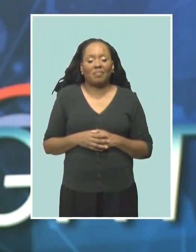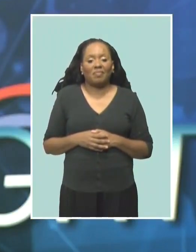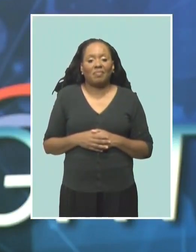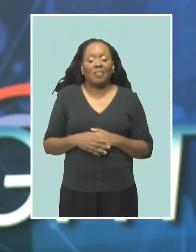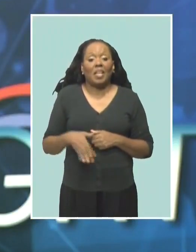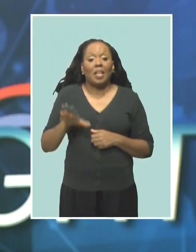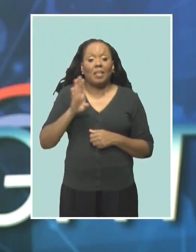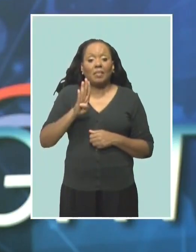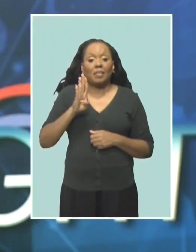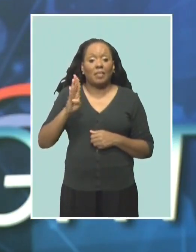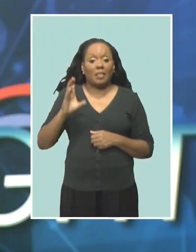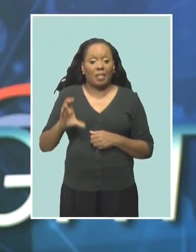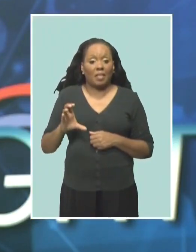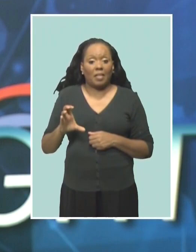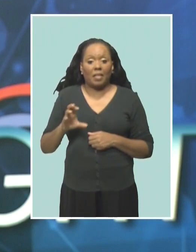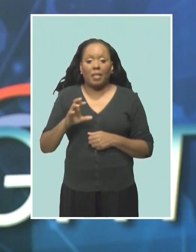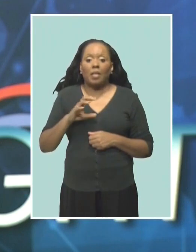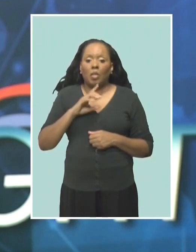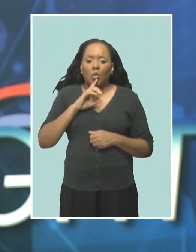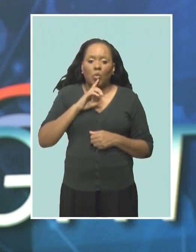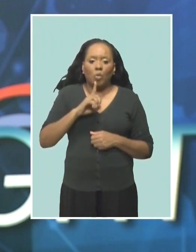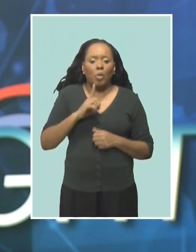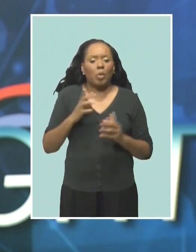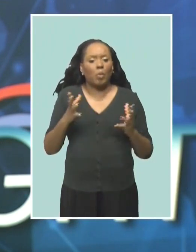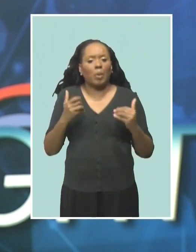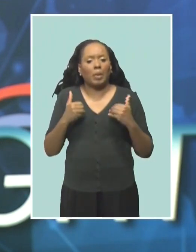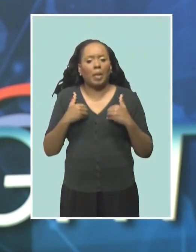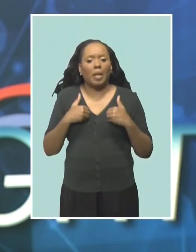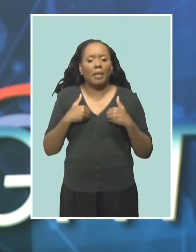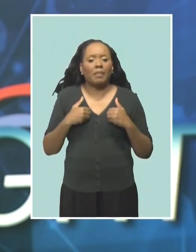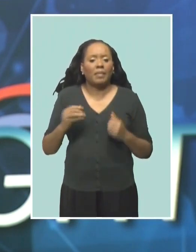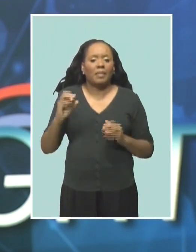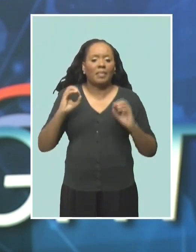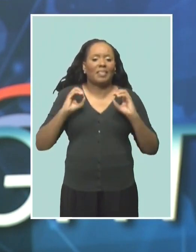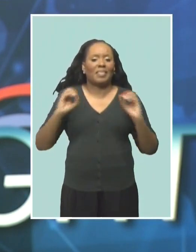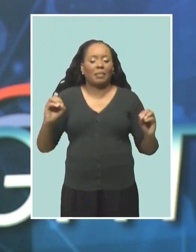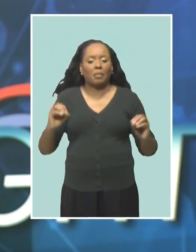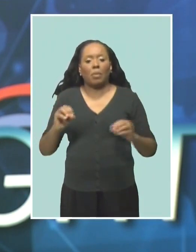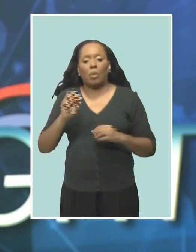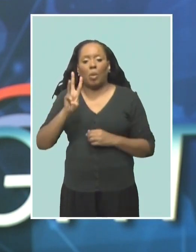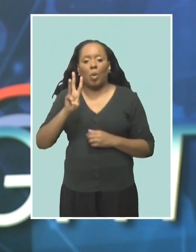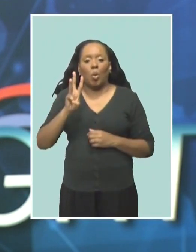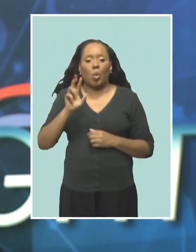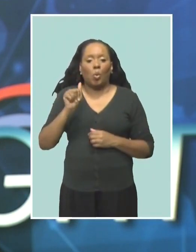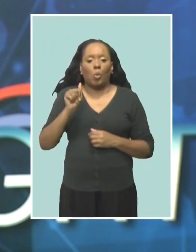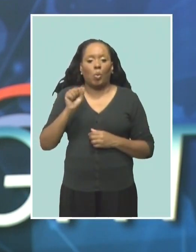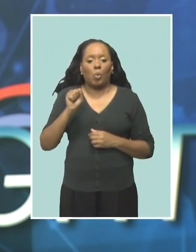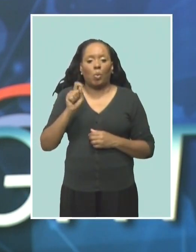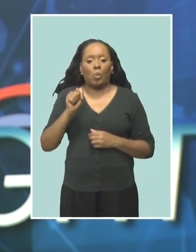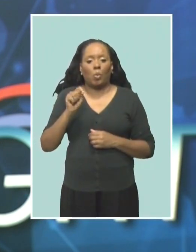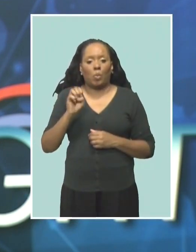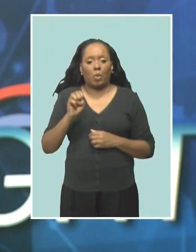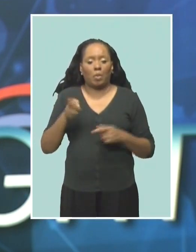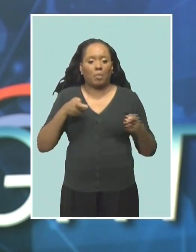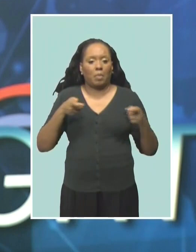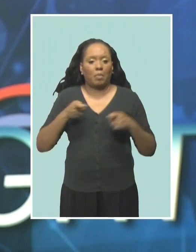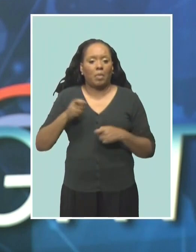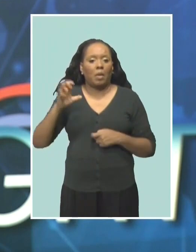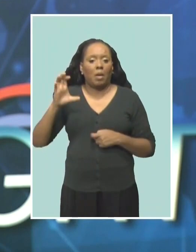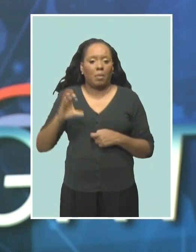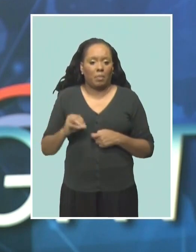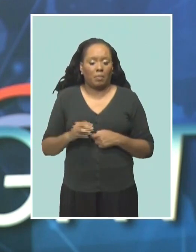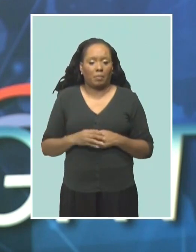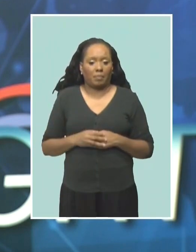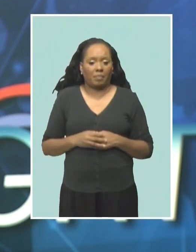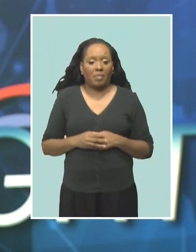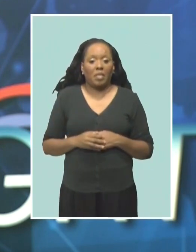Thank you, Anesta. The Barbados Bottling Company is steadfast in its mission to be a zero-waste management company in the region. And while the